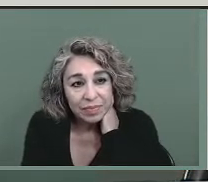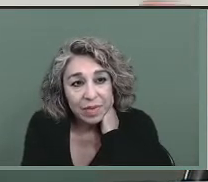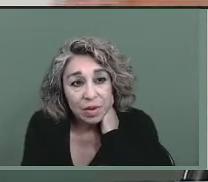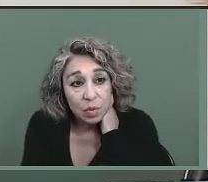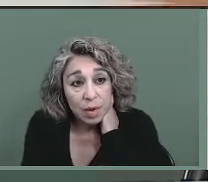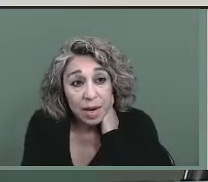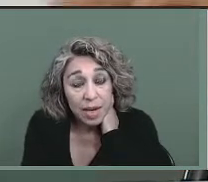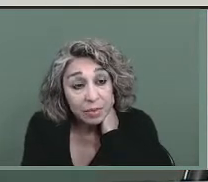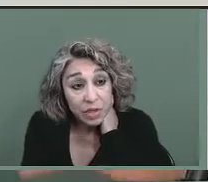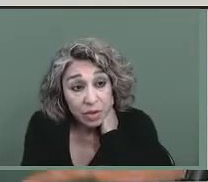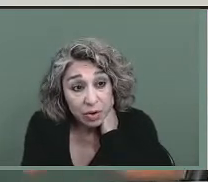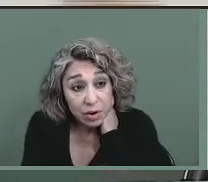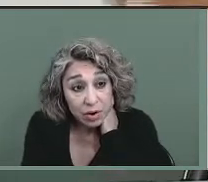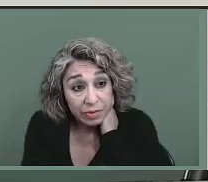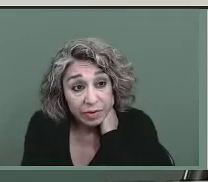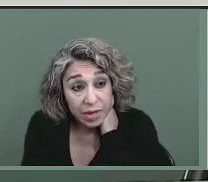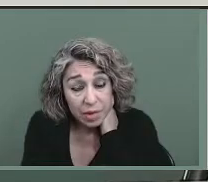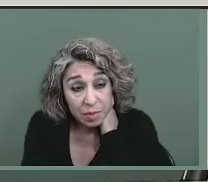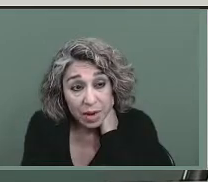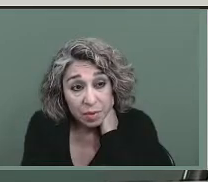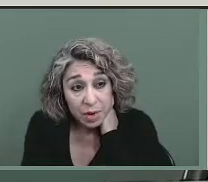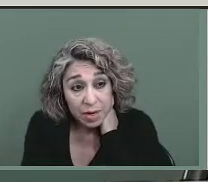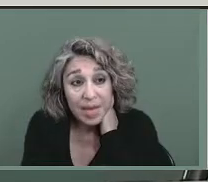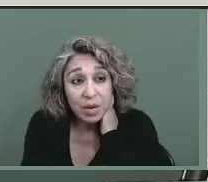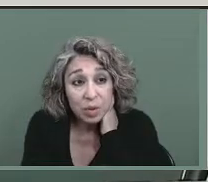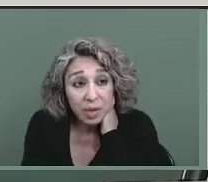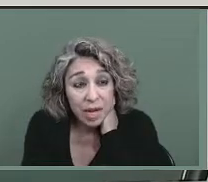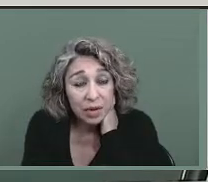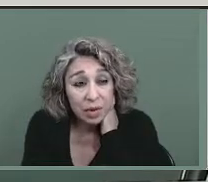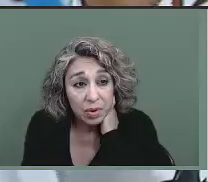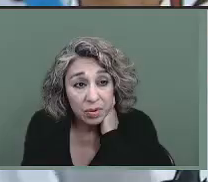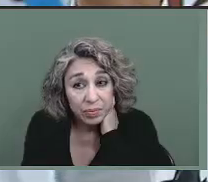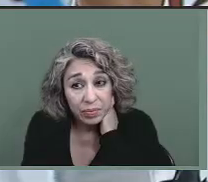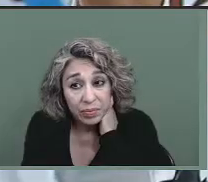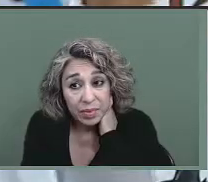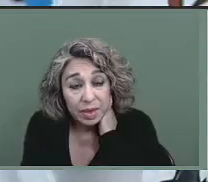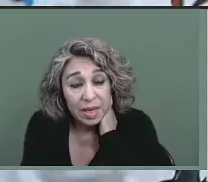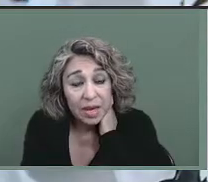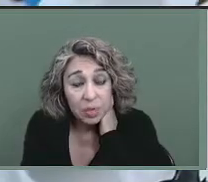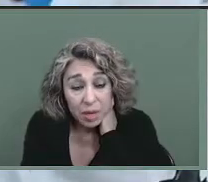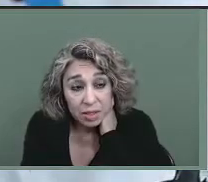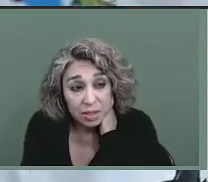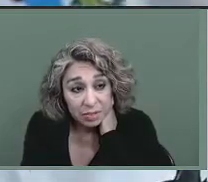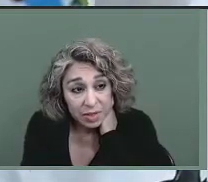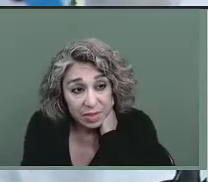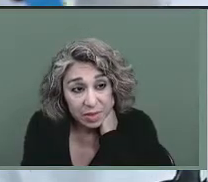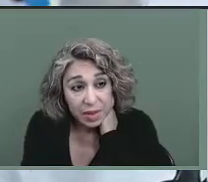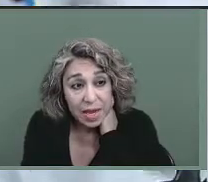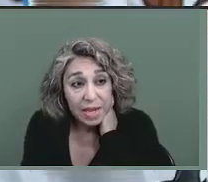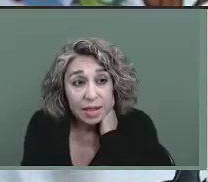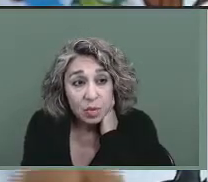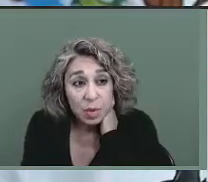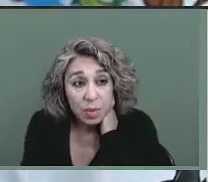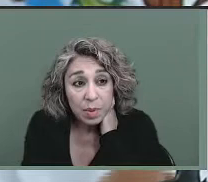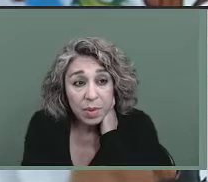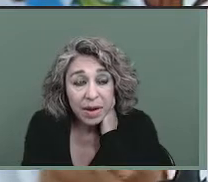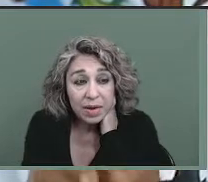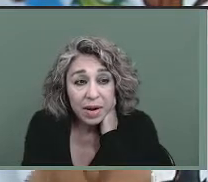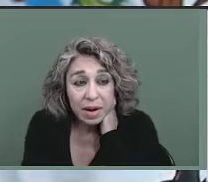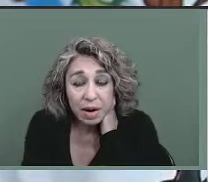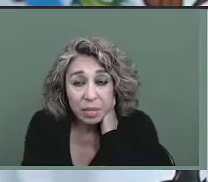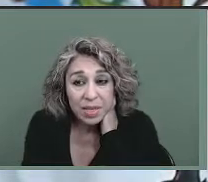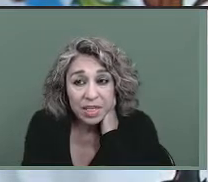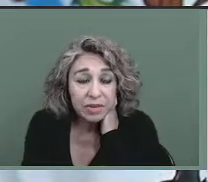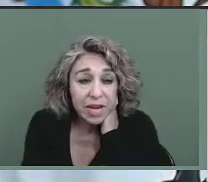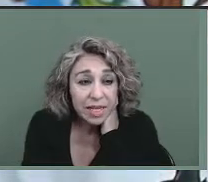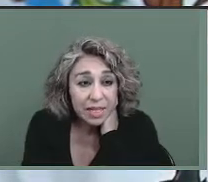What I am sure of, in my word, that it will not grow. in real terms. And then we're preparing